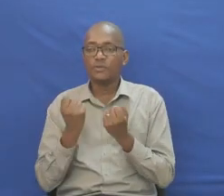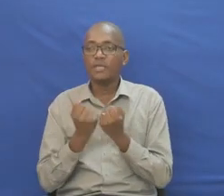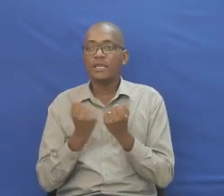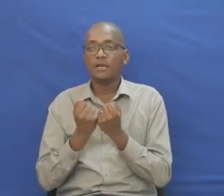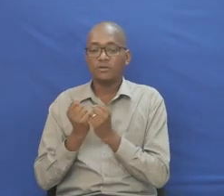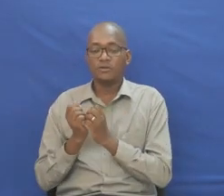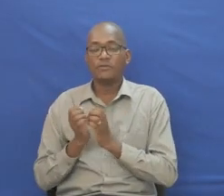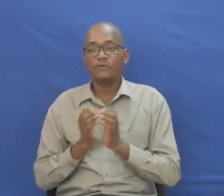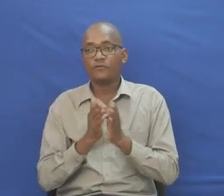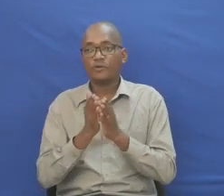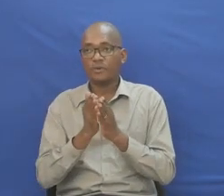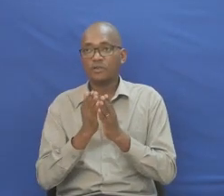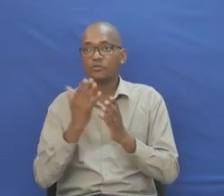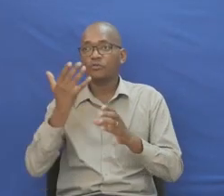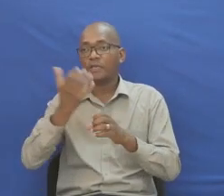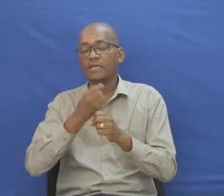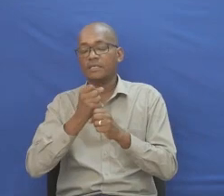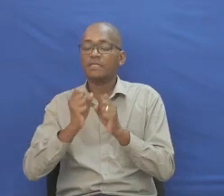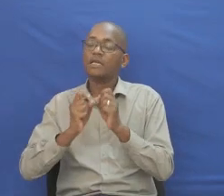our diagram that we have drawn here.